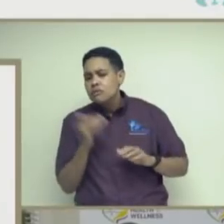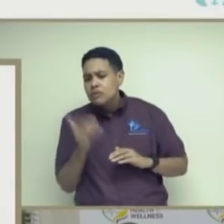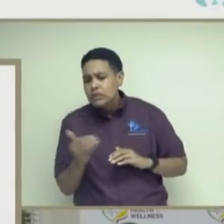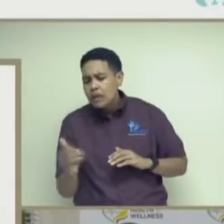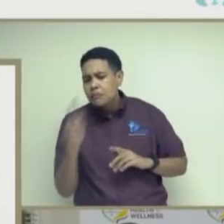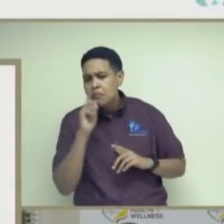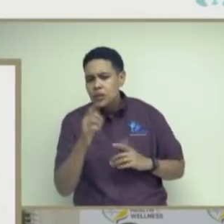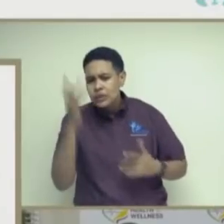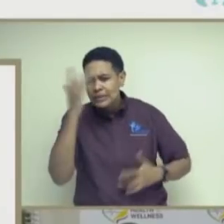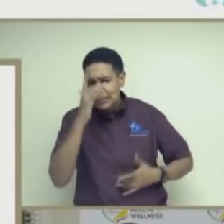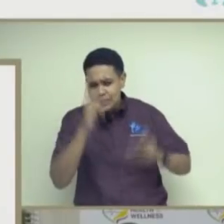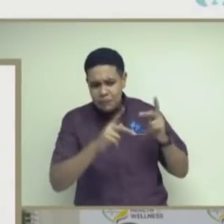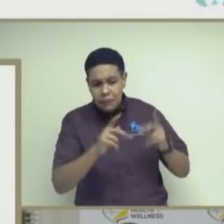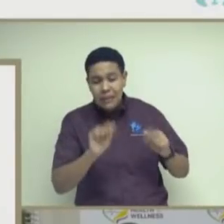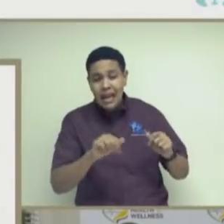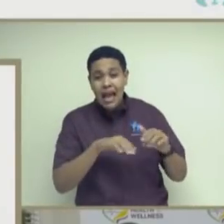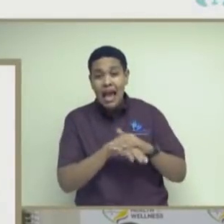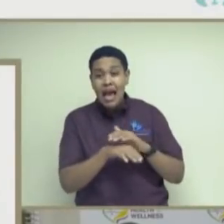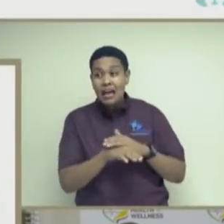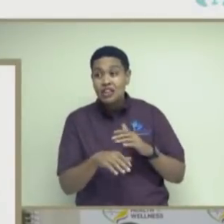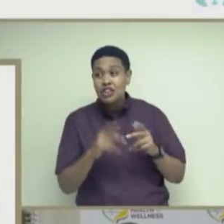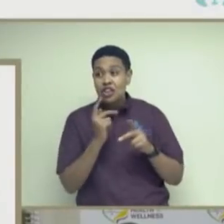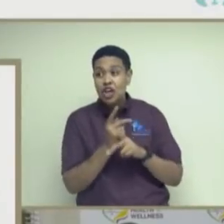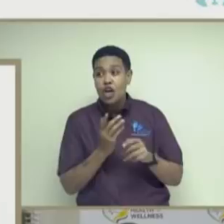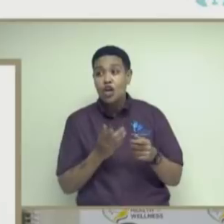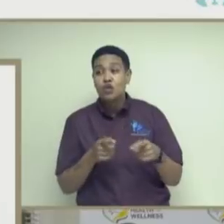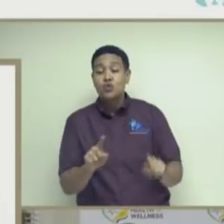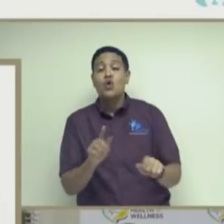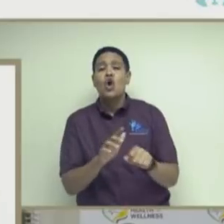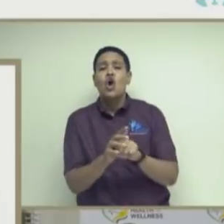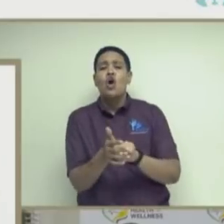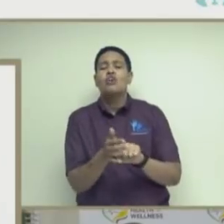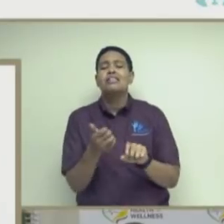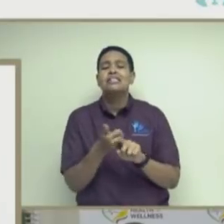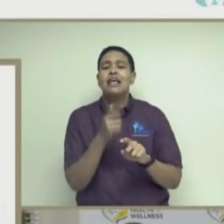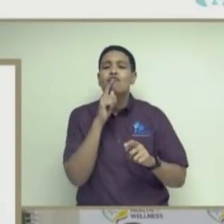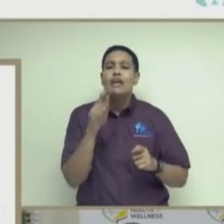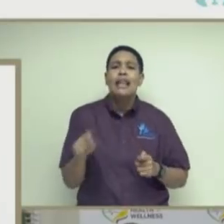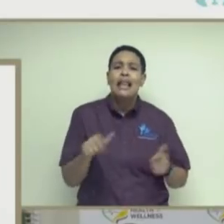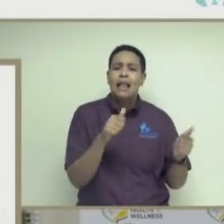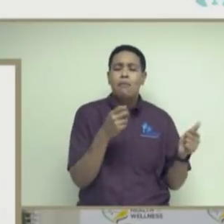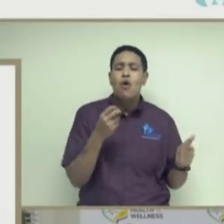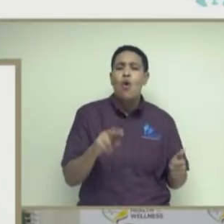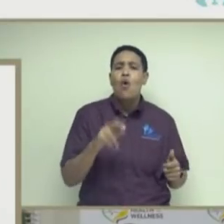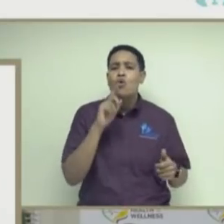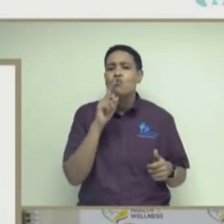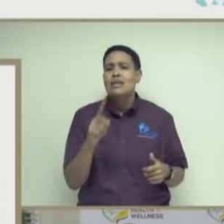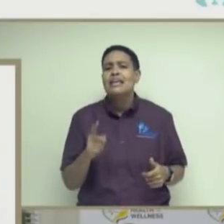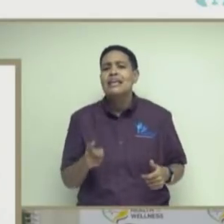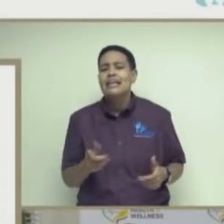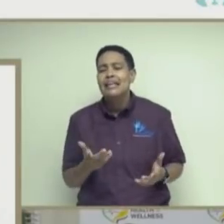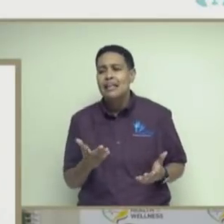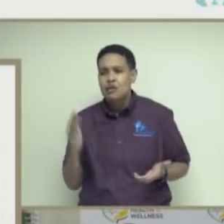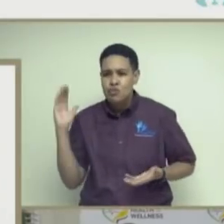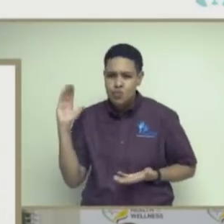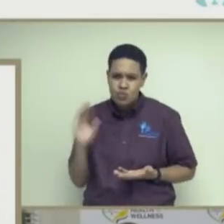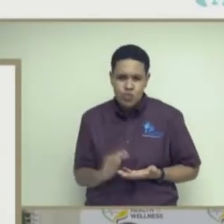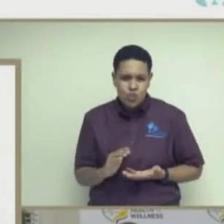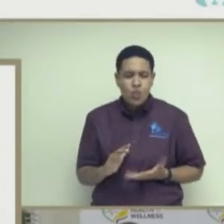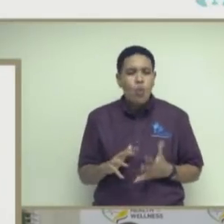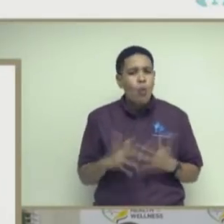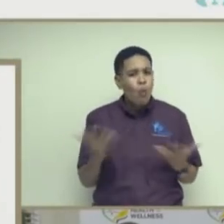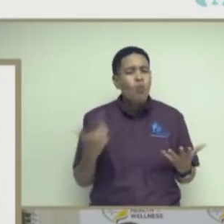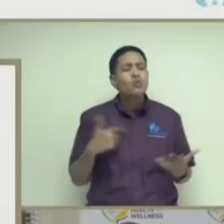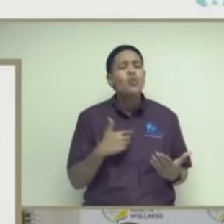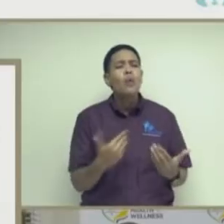to access care during COVID is either eliminated or significantly reduced. So